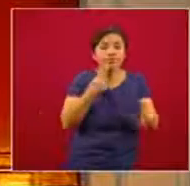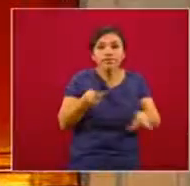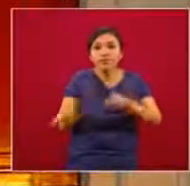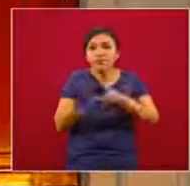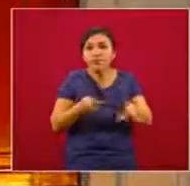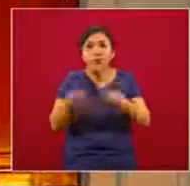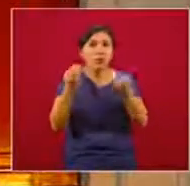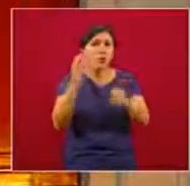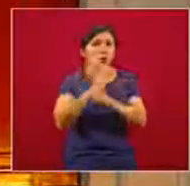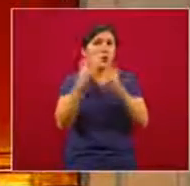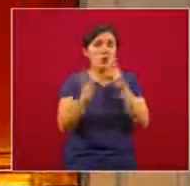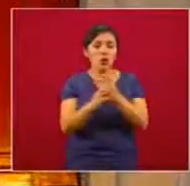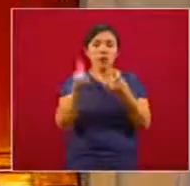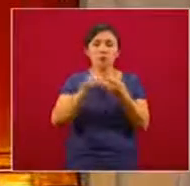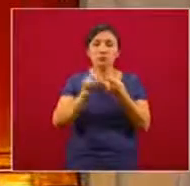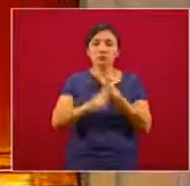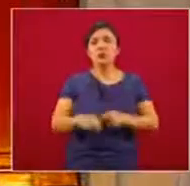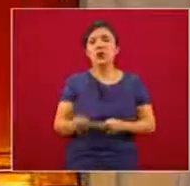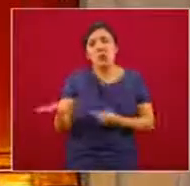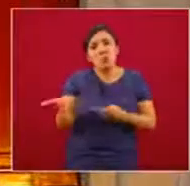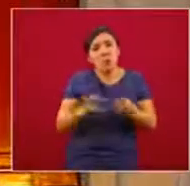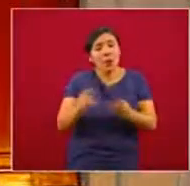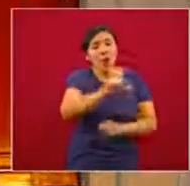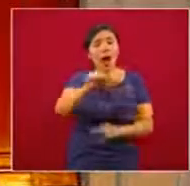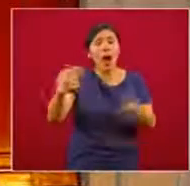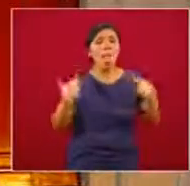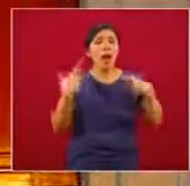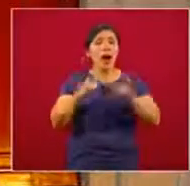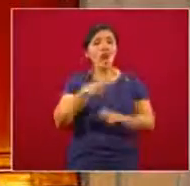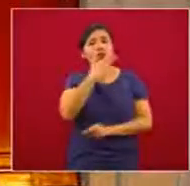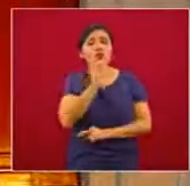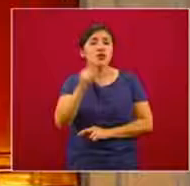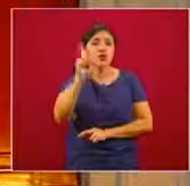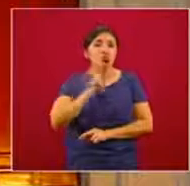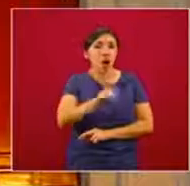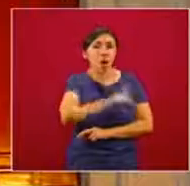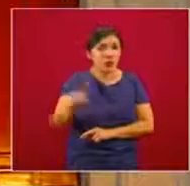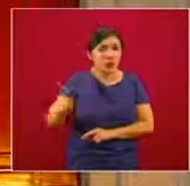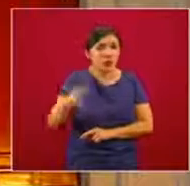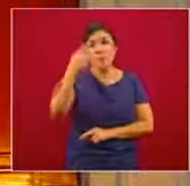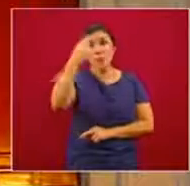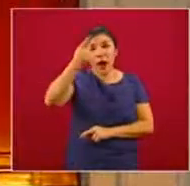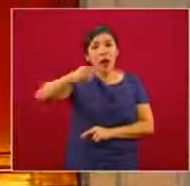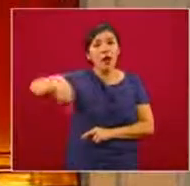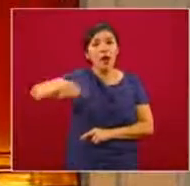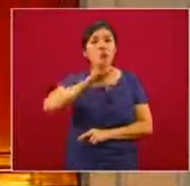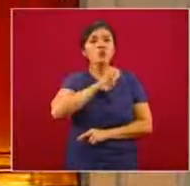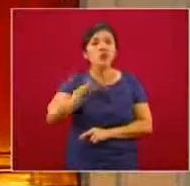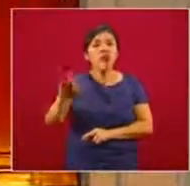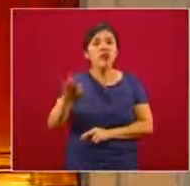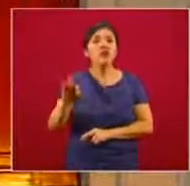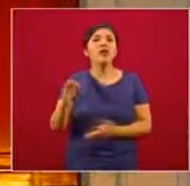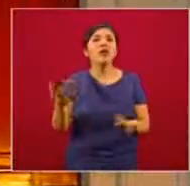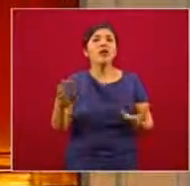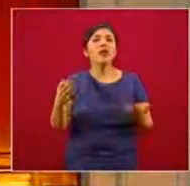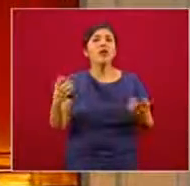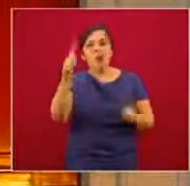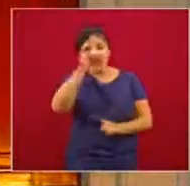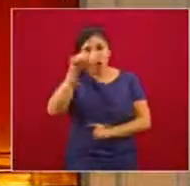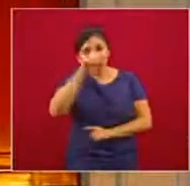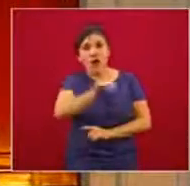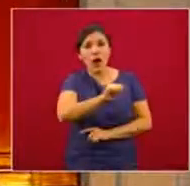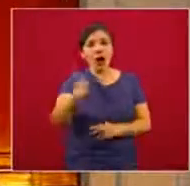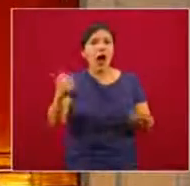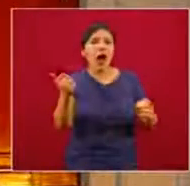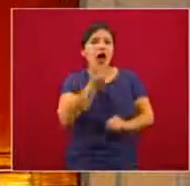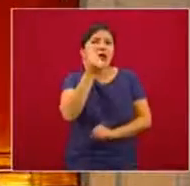that same week in order for us to prepare teachers so they could then